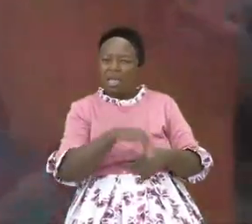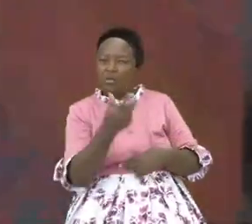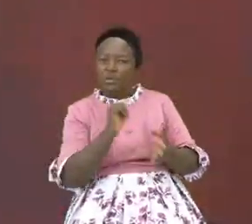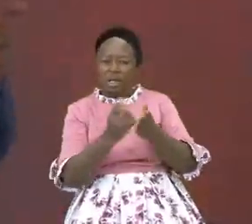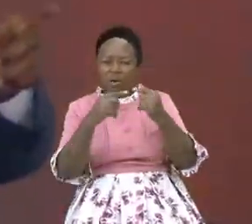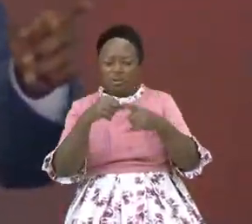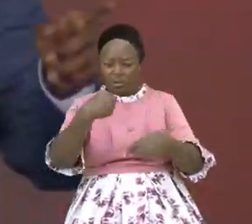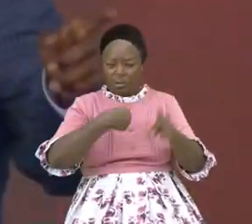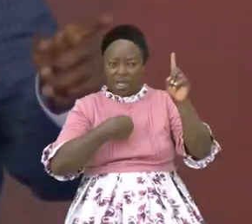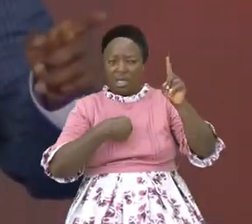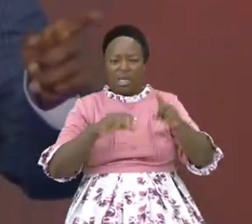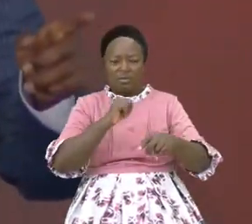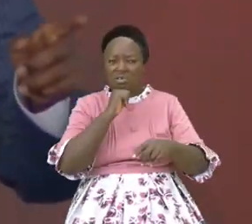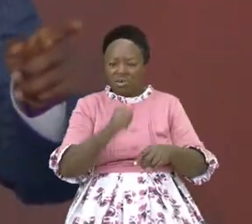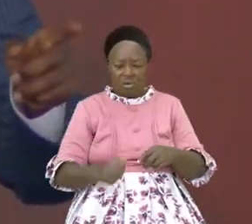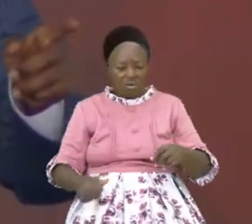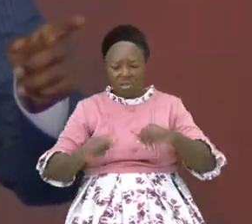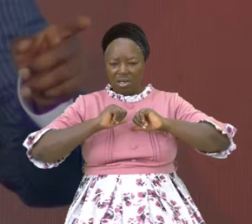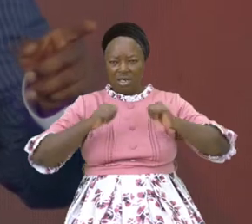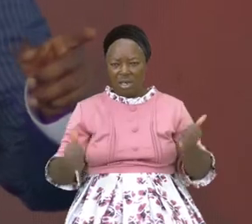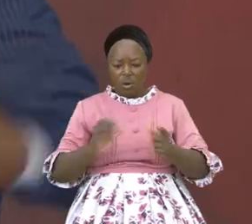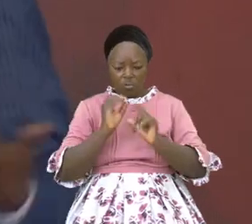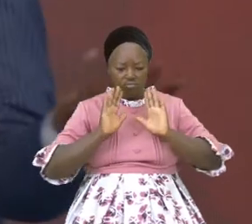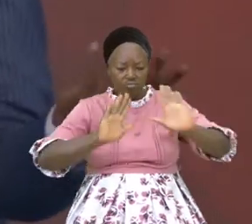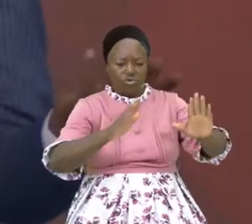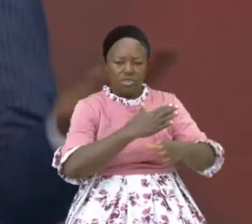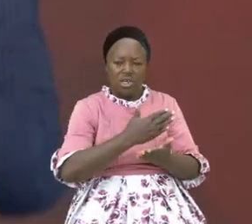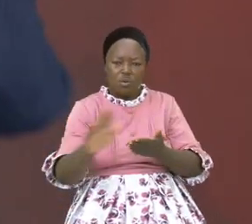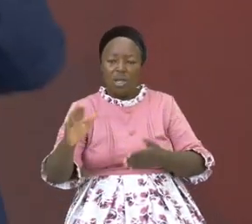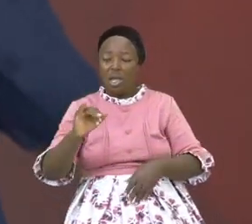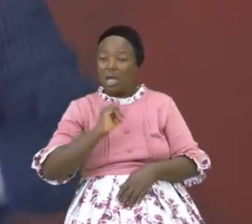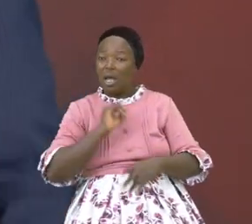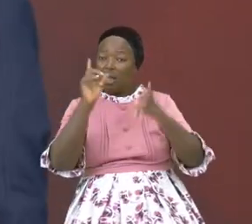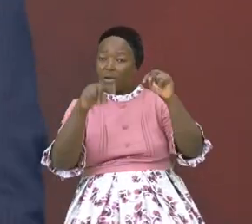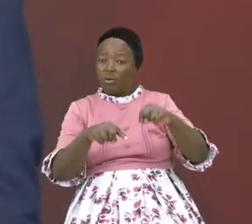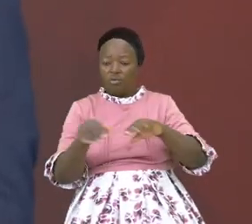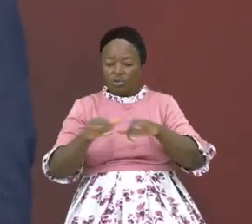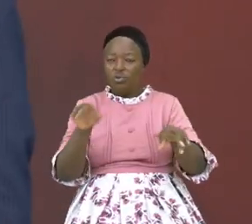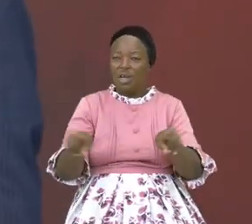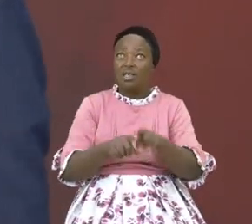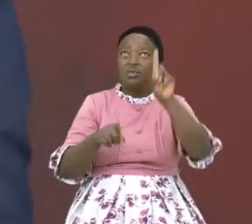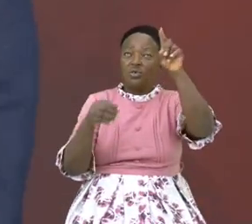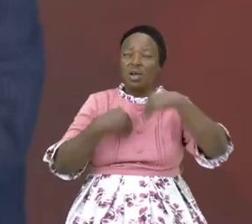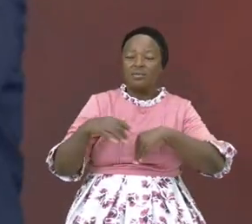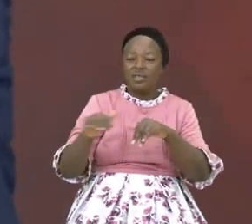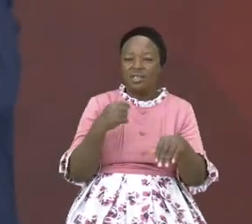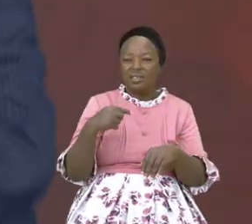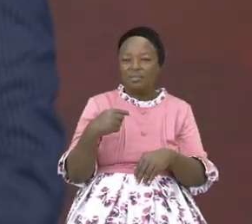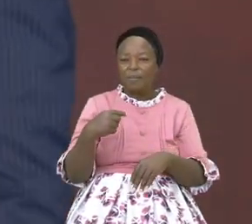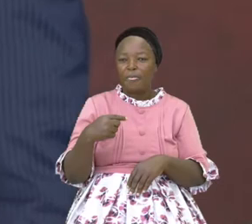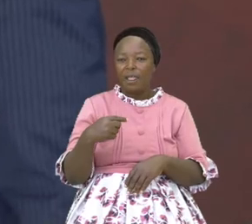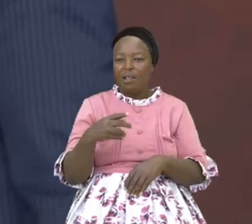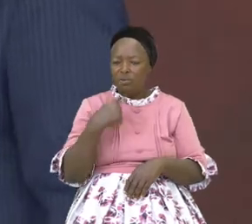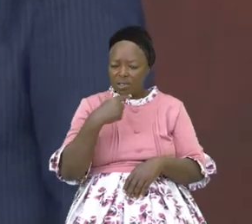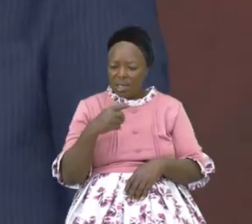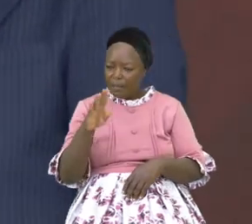will in no wise deny or push away. I come, do as thou hast said. You said, by